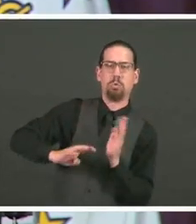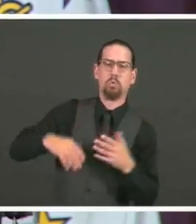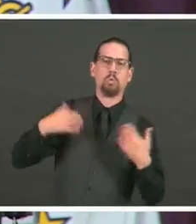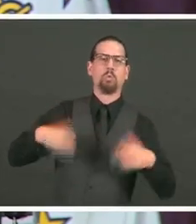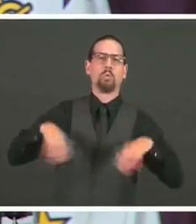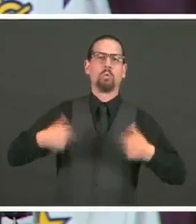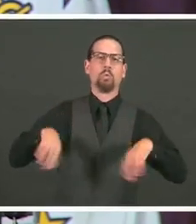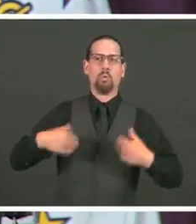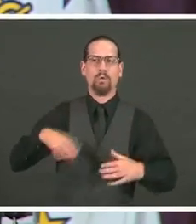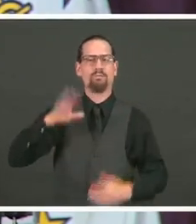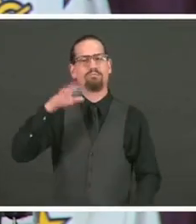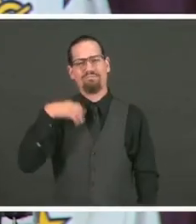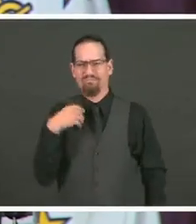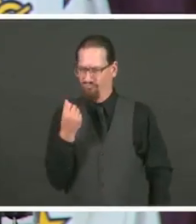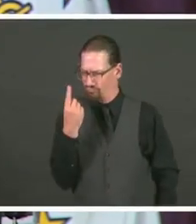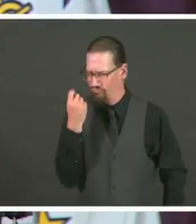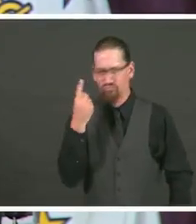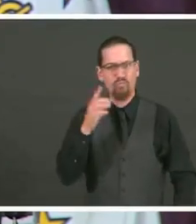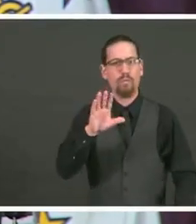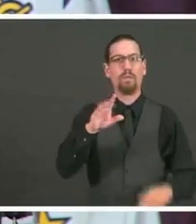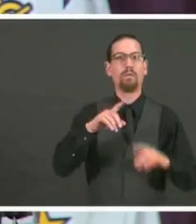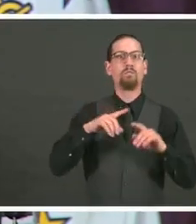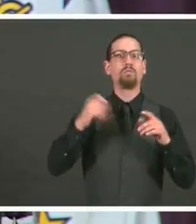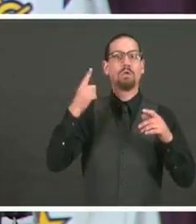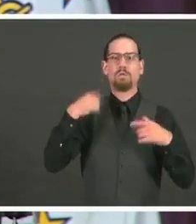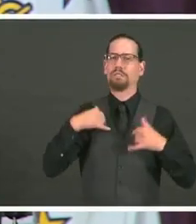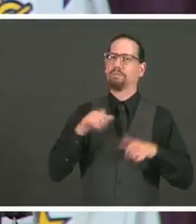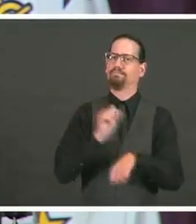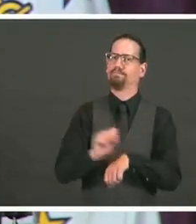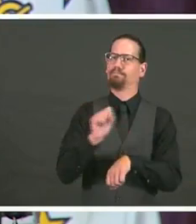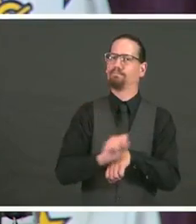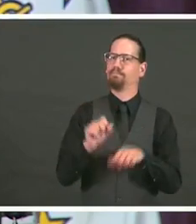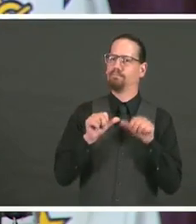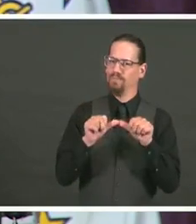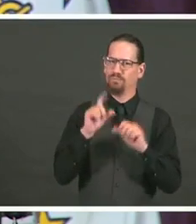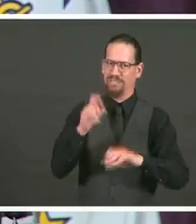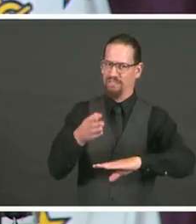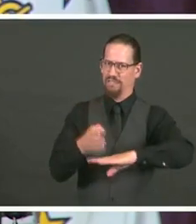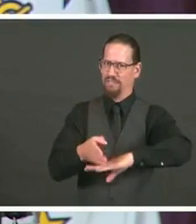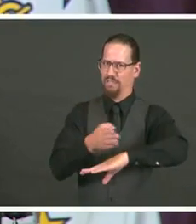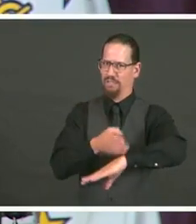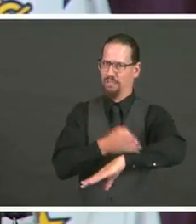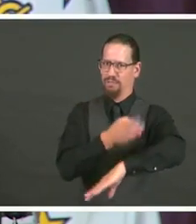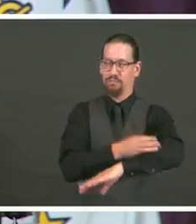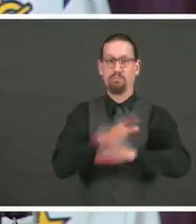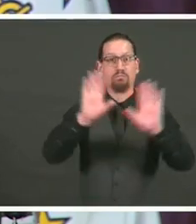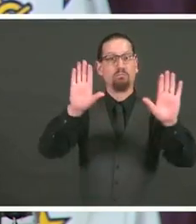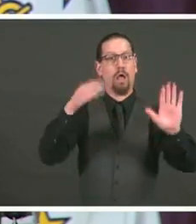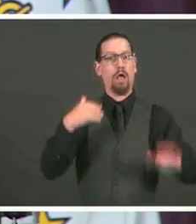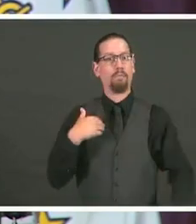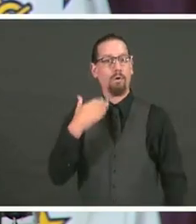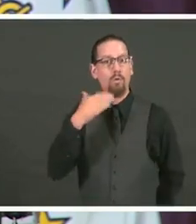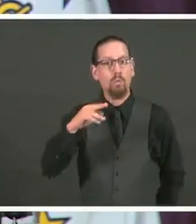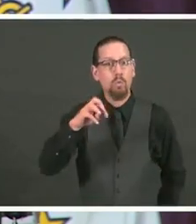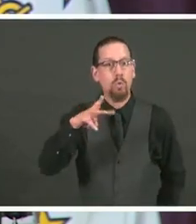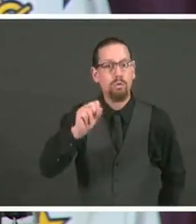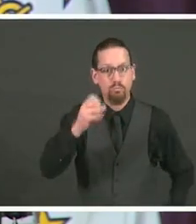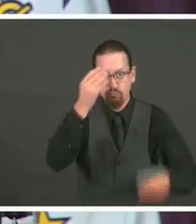that problem. So on that front, I have some good news. After a couple of weeks